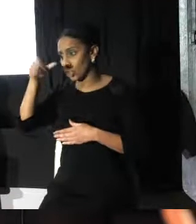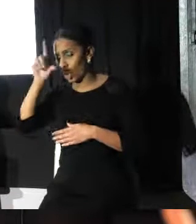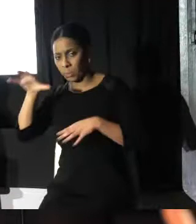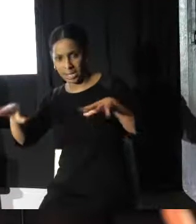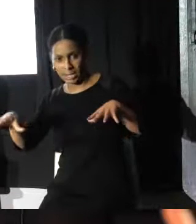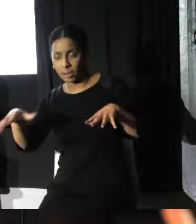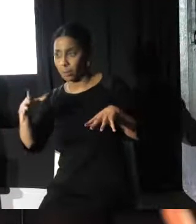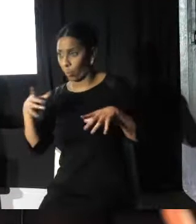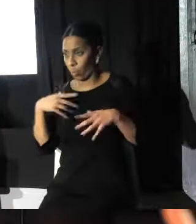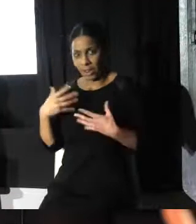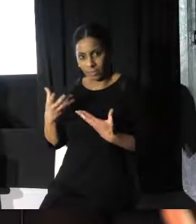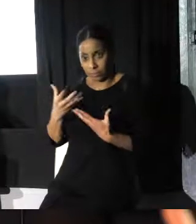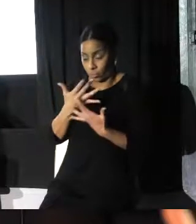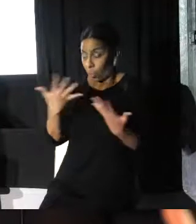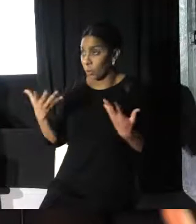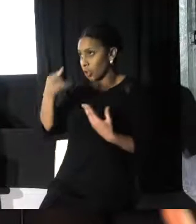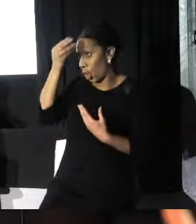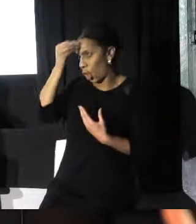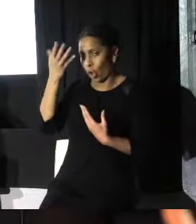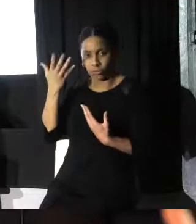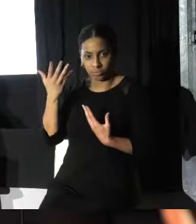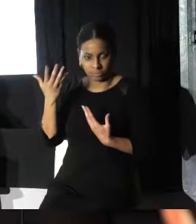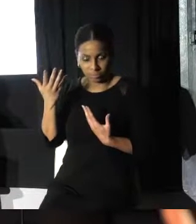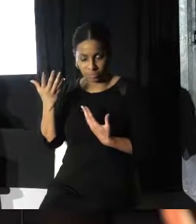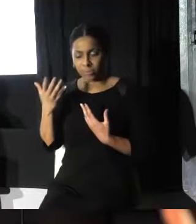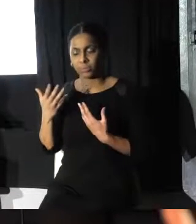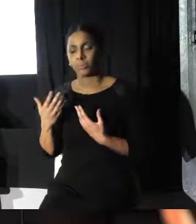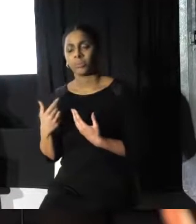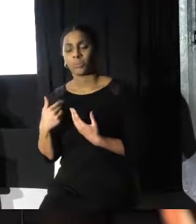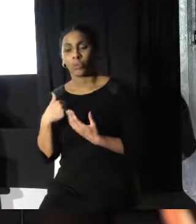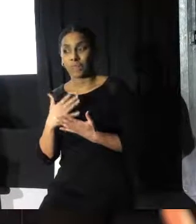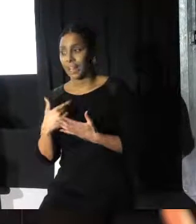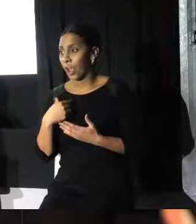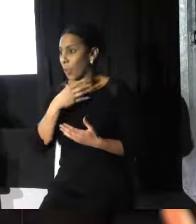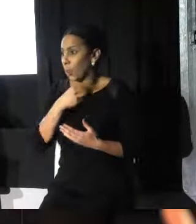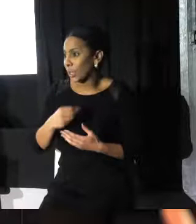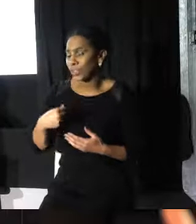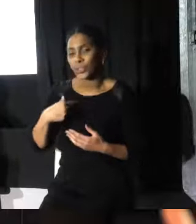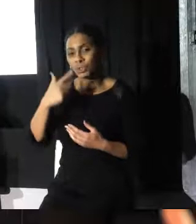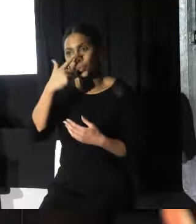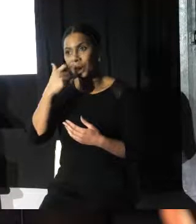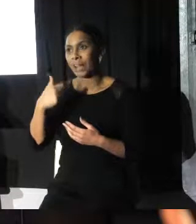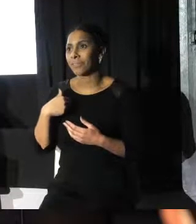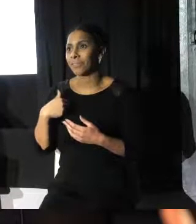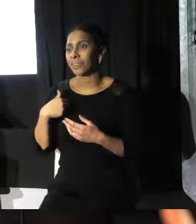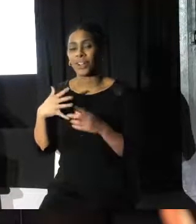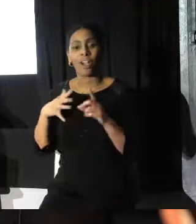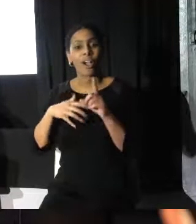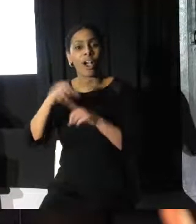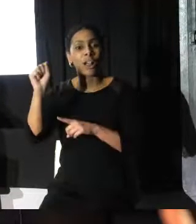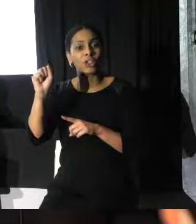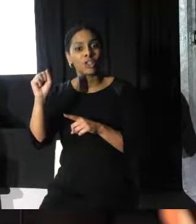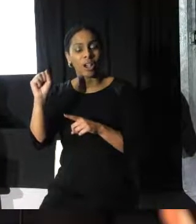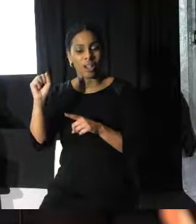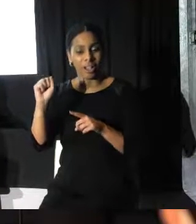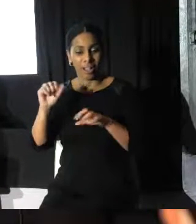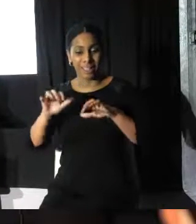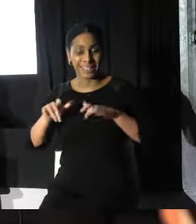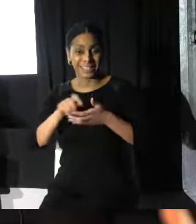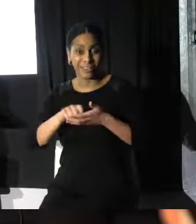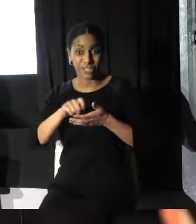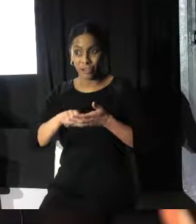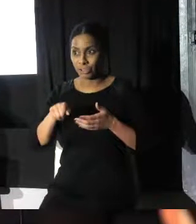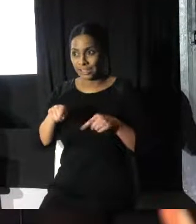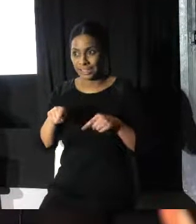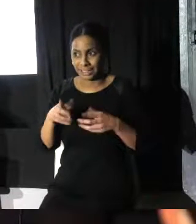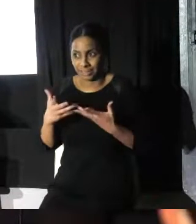the politicians. And I wish that we could have a culture secretary that was anything like what